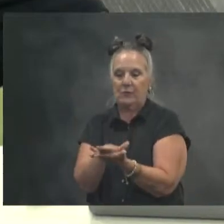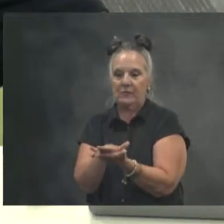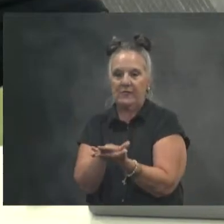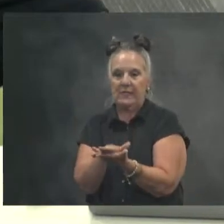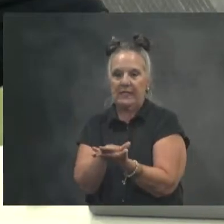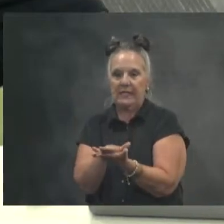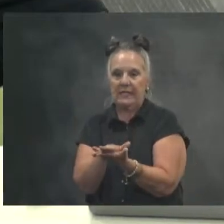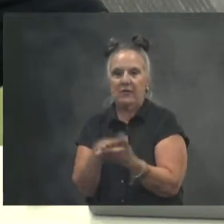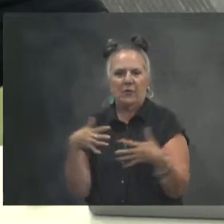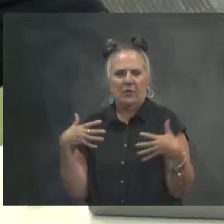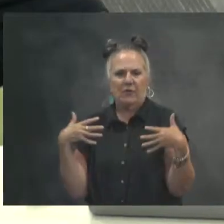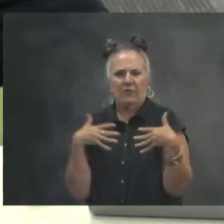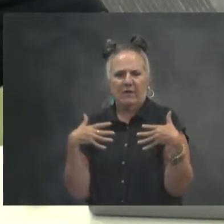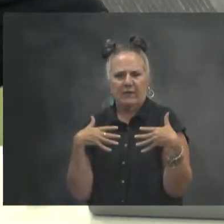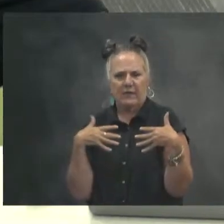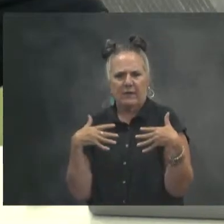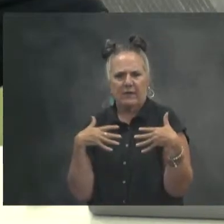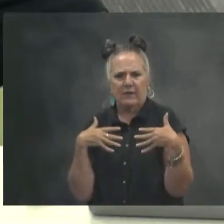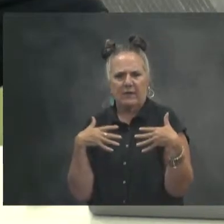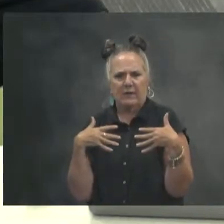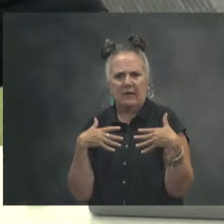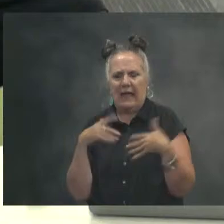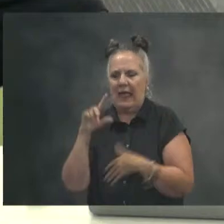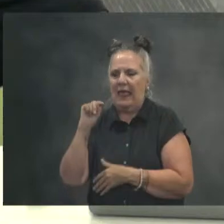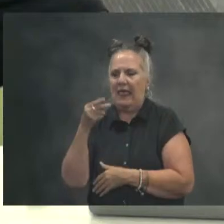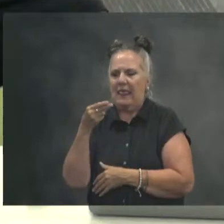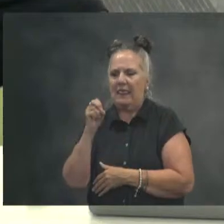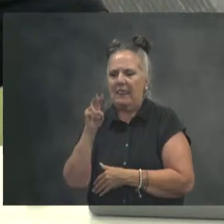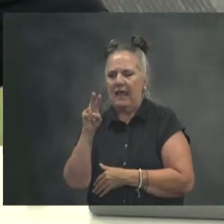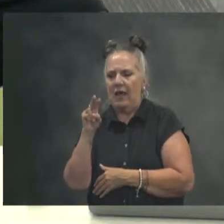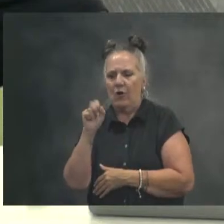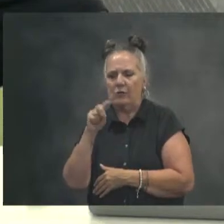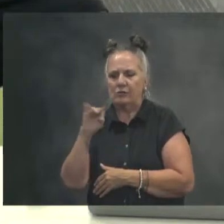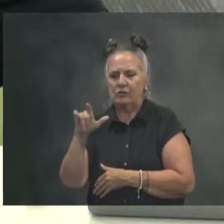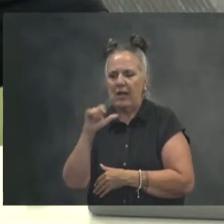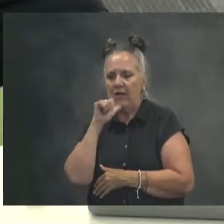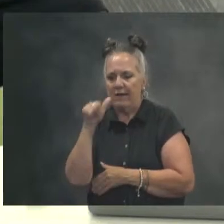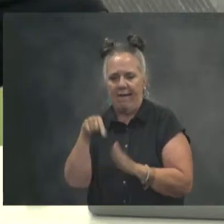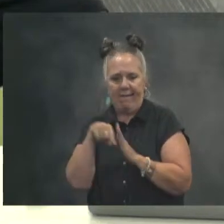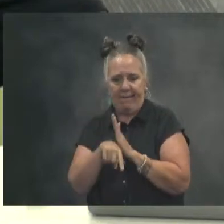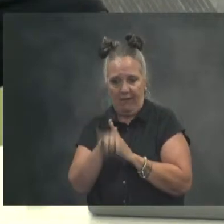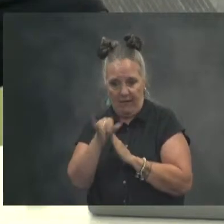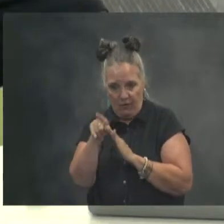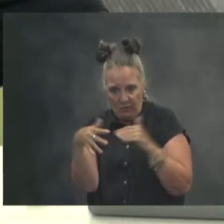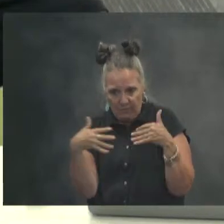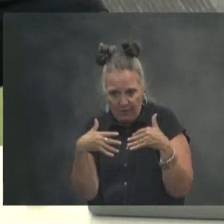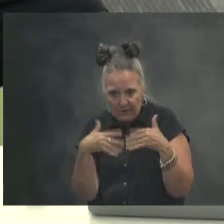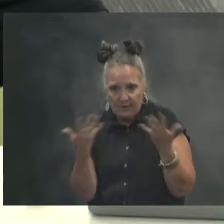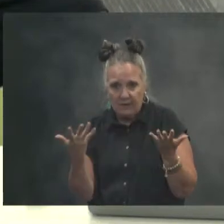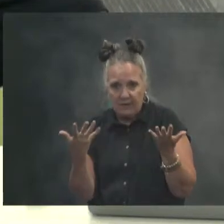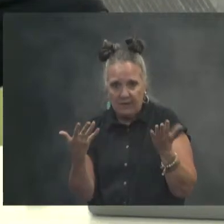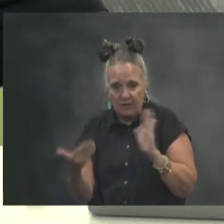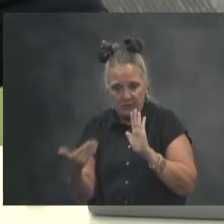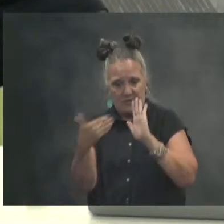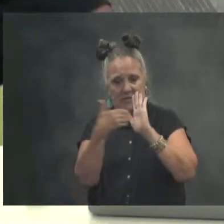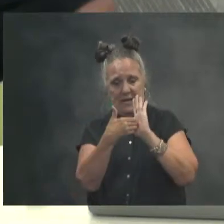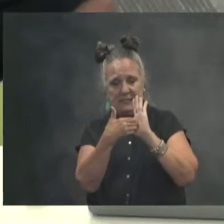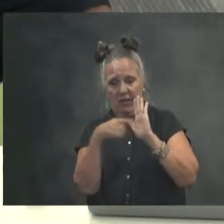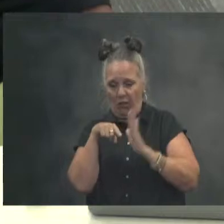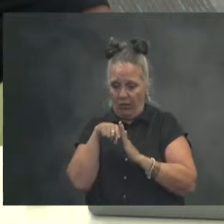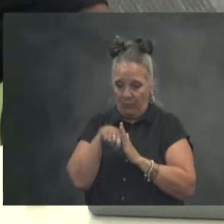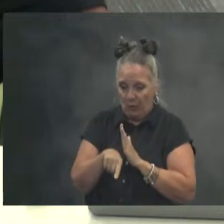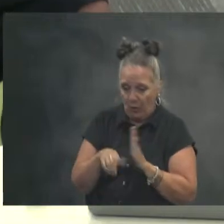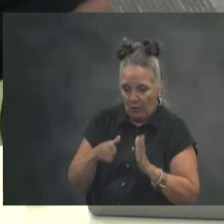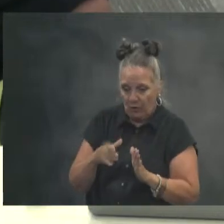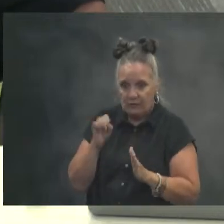What are you afraid of? Are you afraid of thou shalt not kill? Is that what you're afraid of? Aren't you against the murders and these